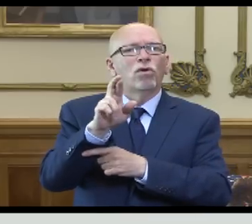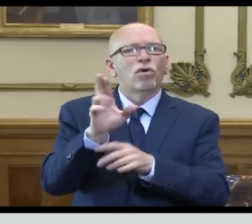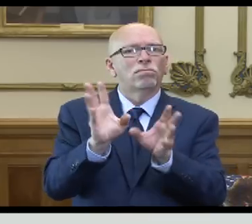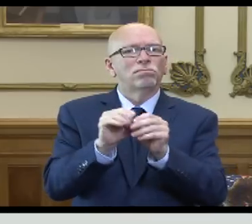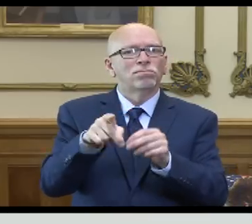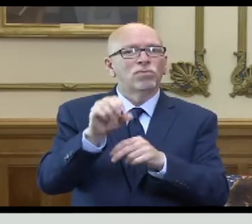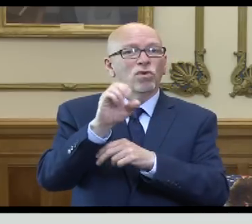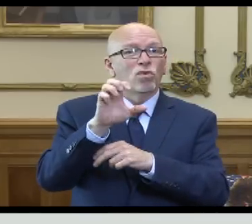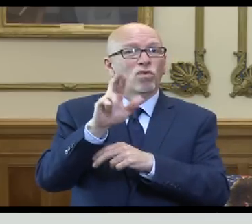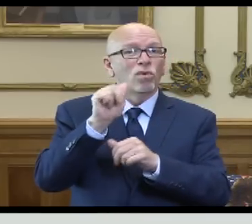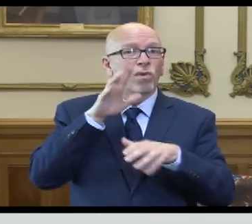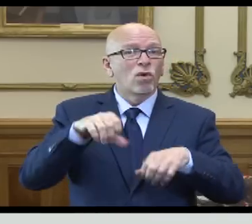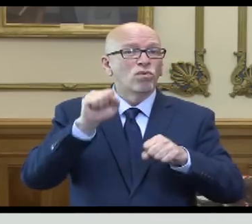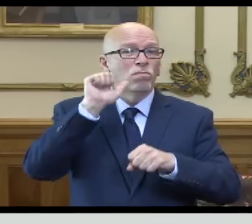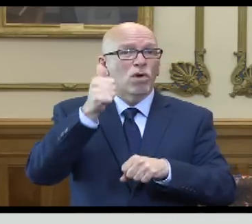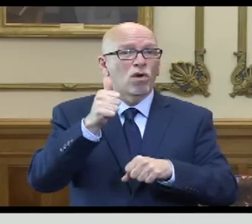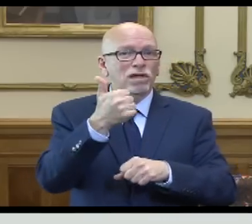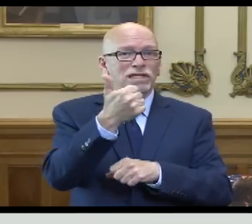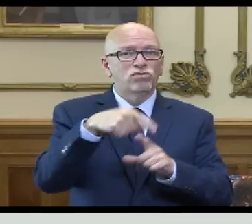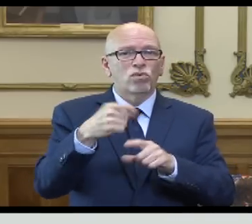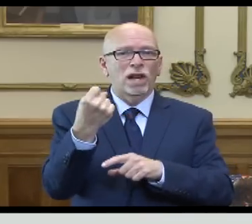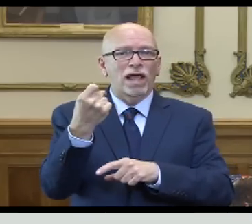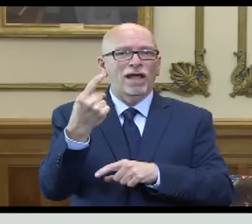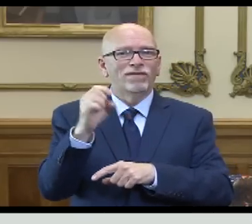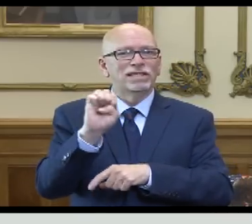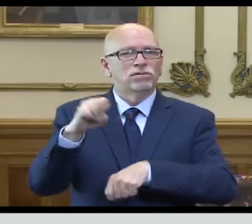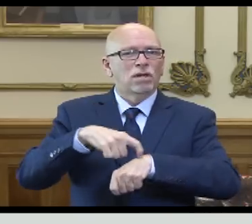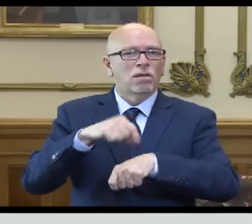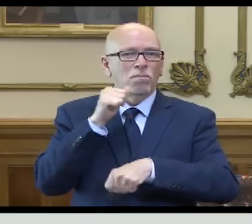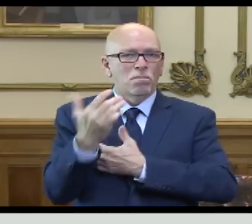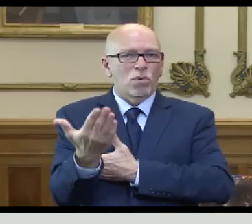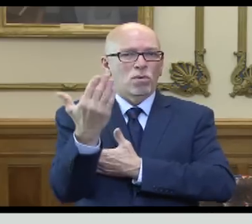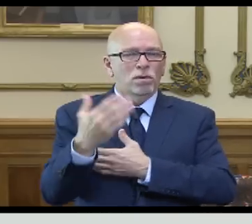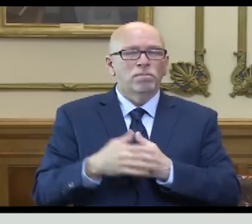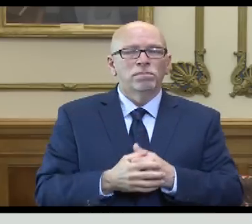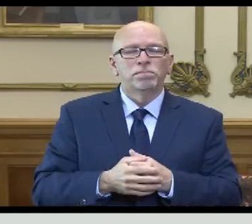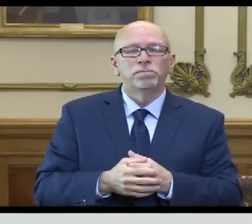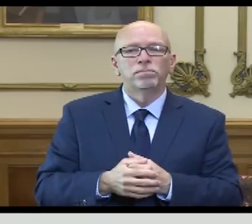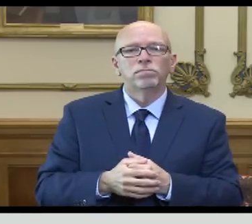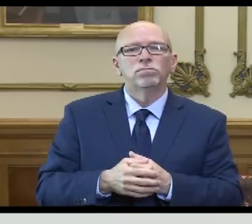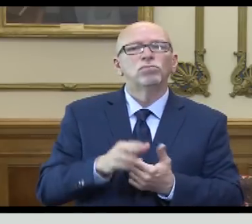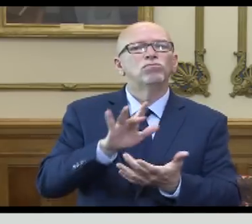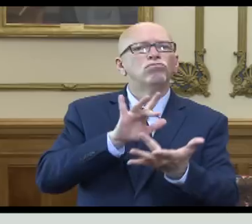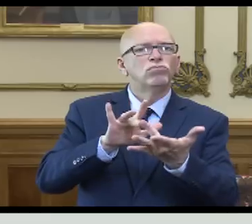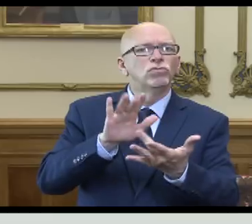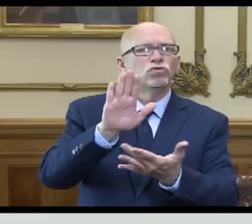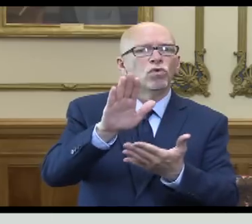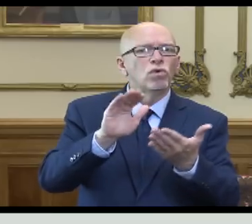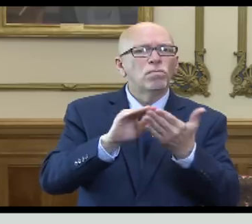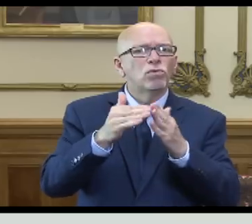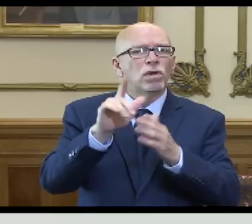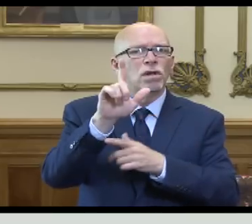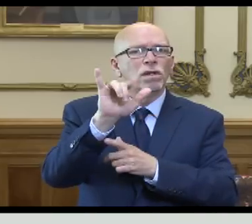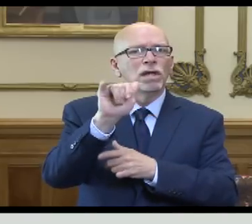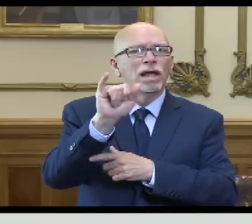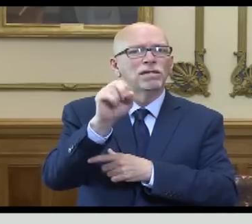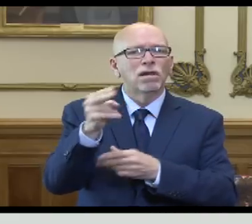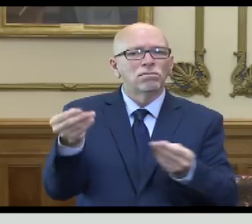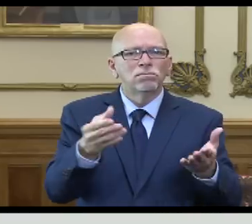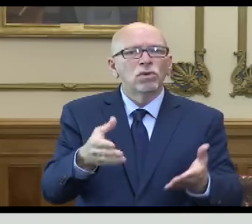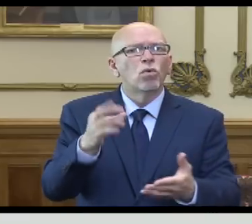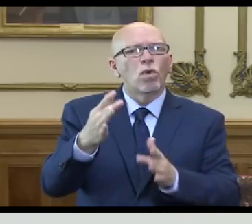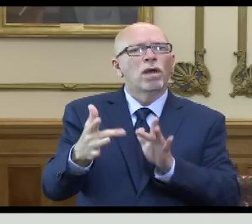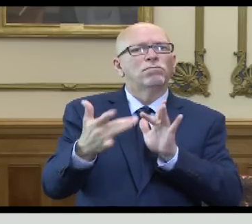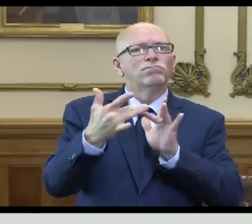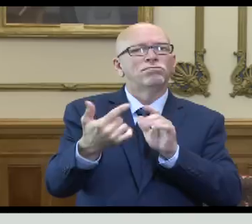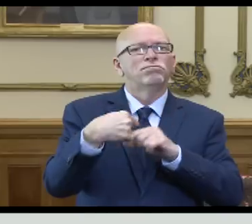OKRA tomorrow from 10 to 11 Eastern Time. Reach out to your community liaison or email OKRA